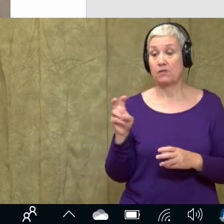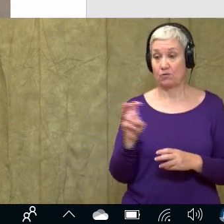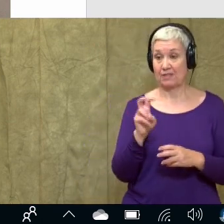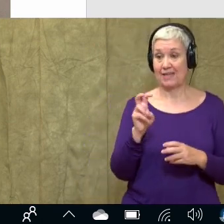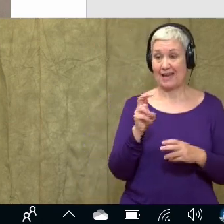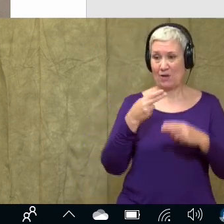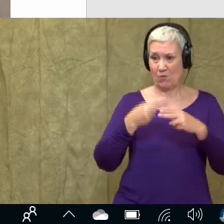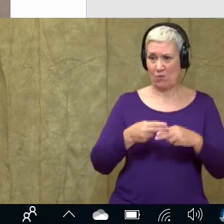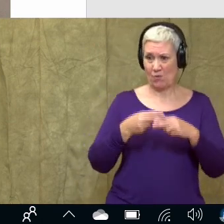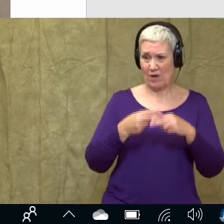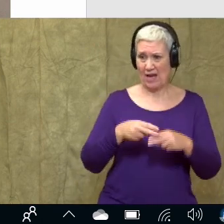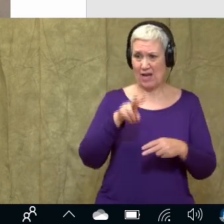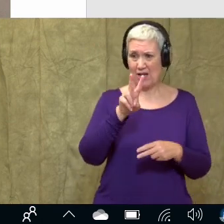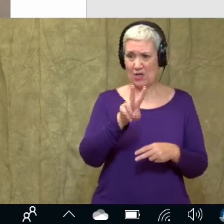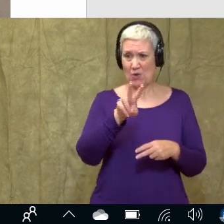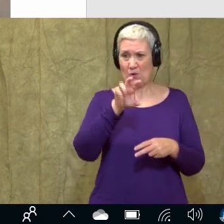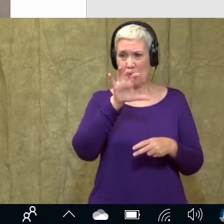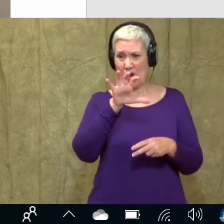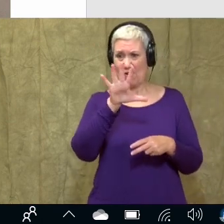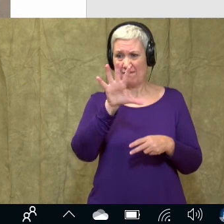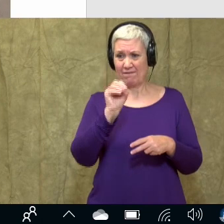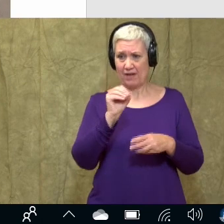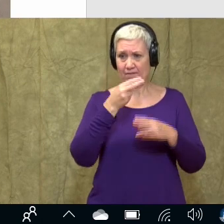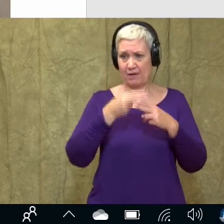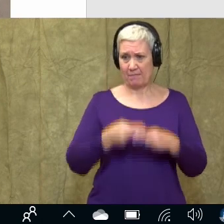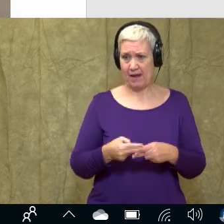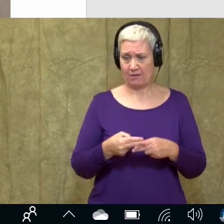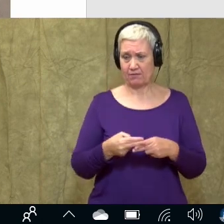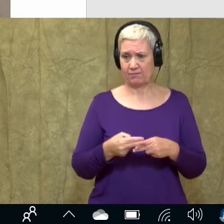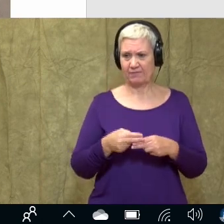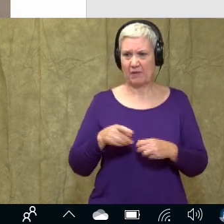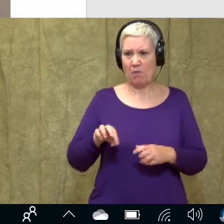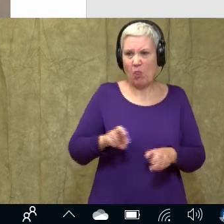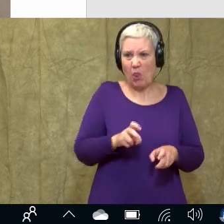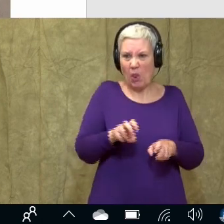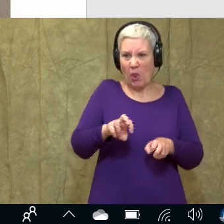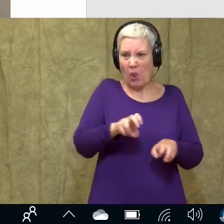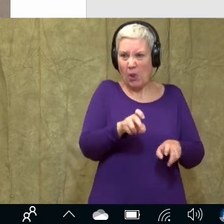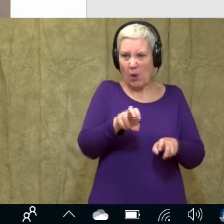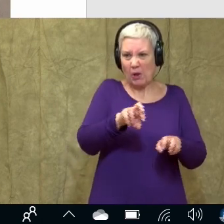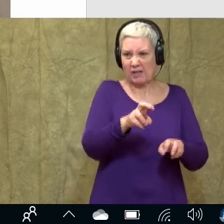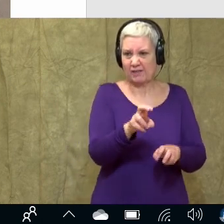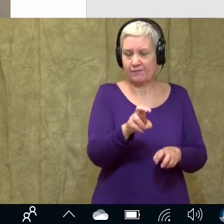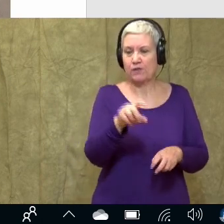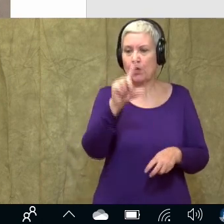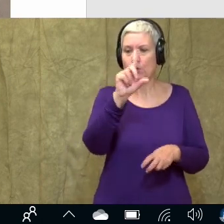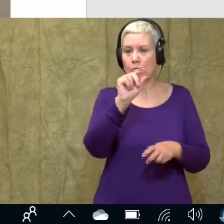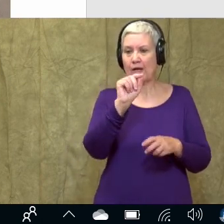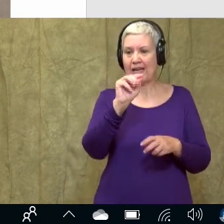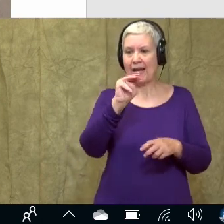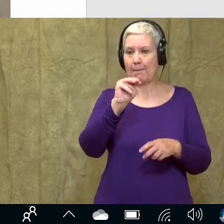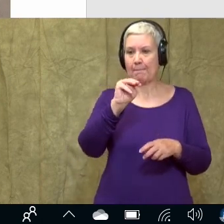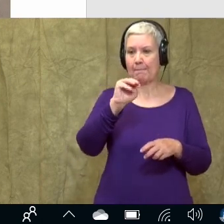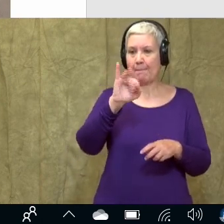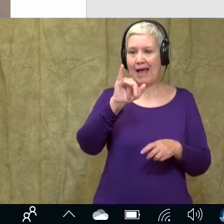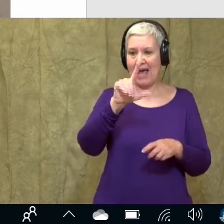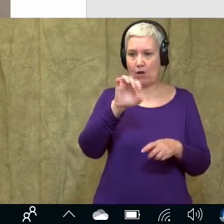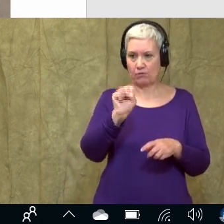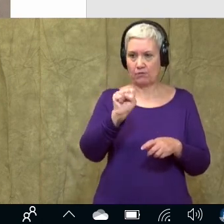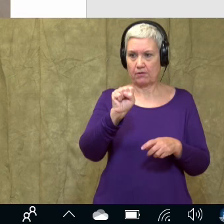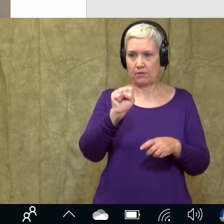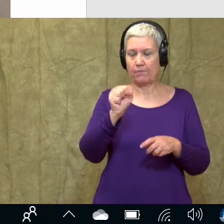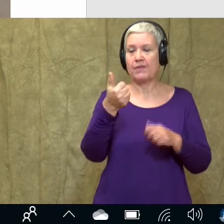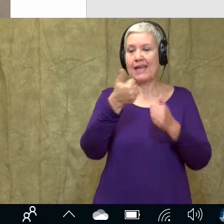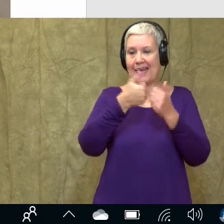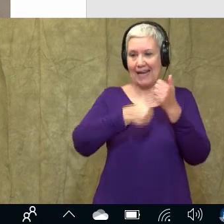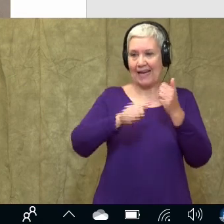up to 250 pounds and slither at a rate of 20 miles per month,